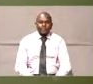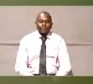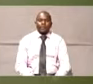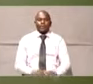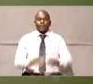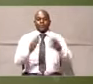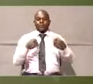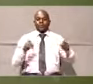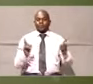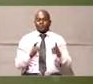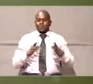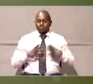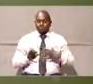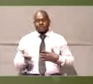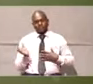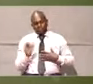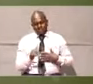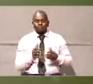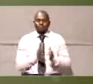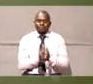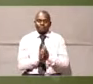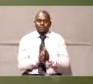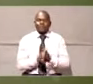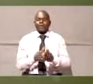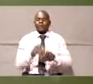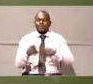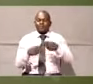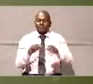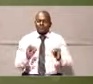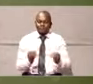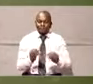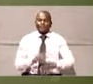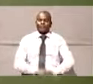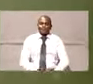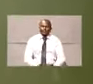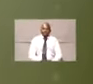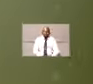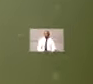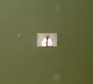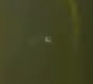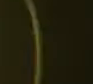Well, let's take a short break, and of course we will return with more news after this.